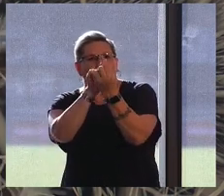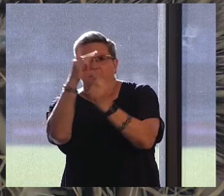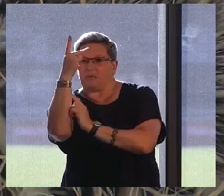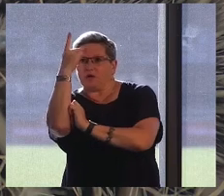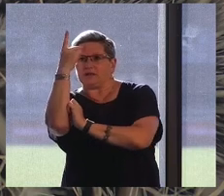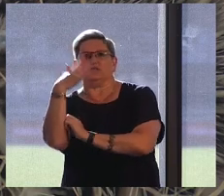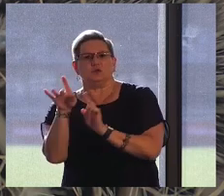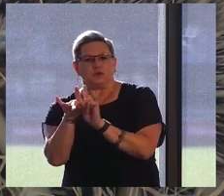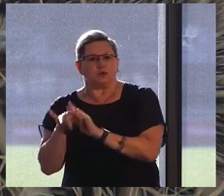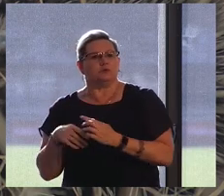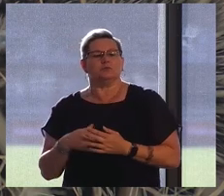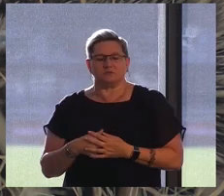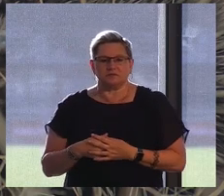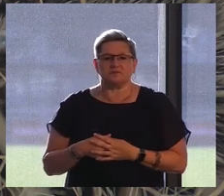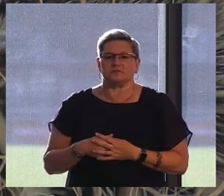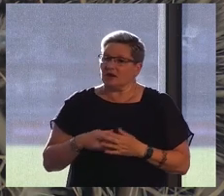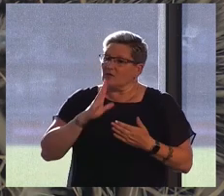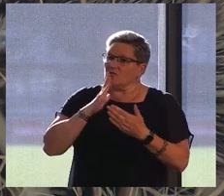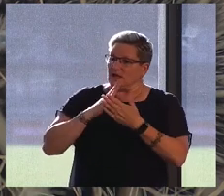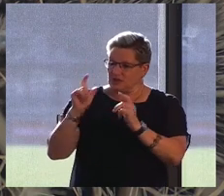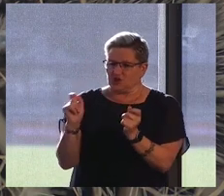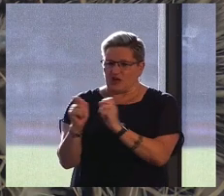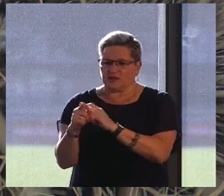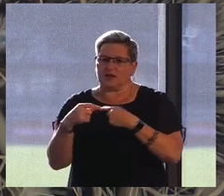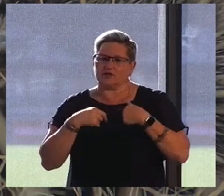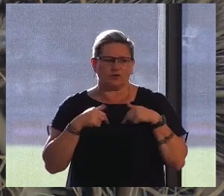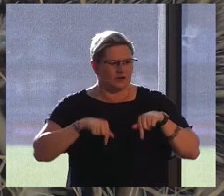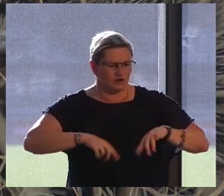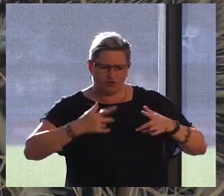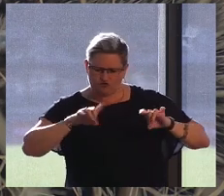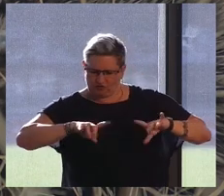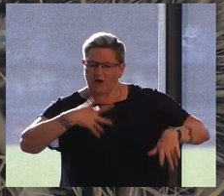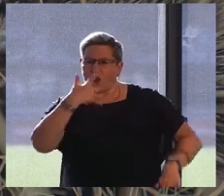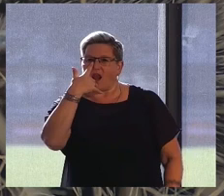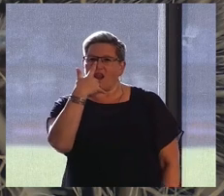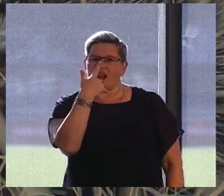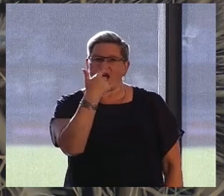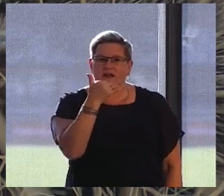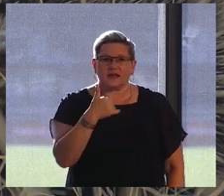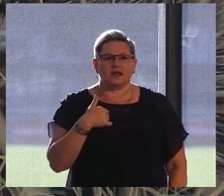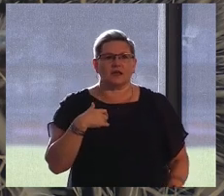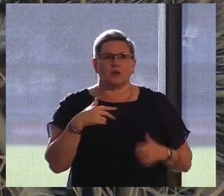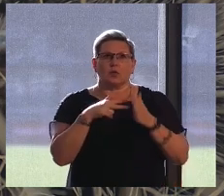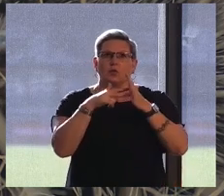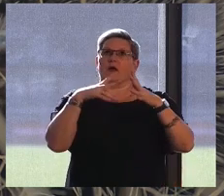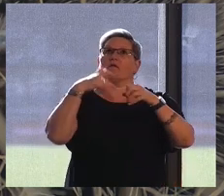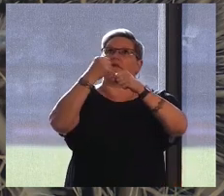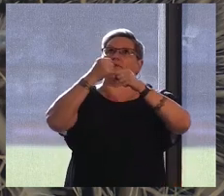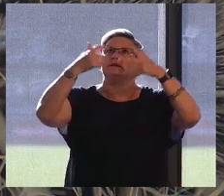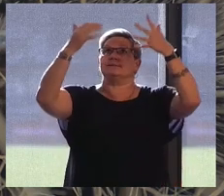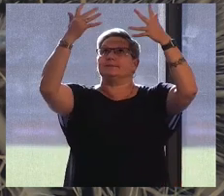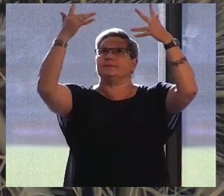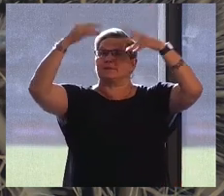that in Australia, we are so lucky because we don't have to wait for change from the top down. We can